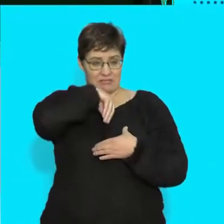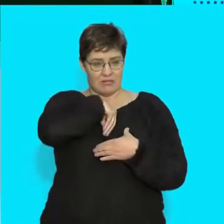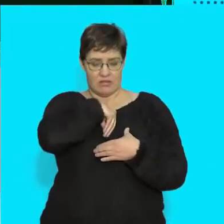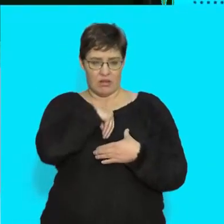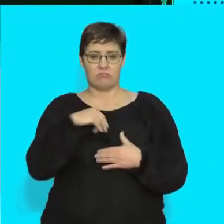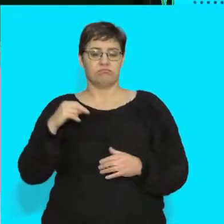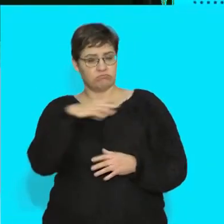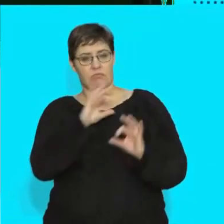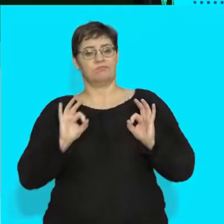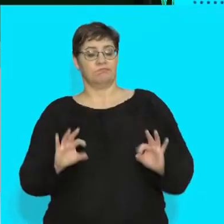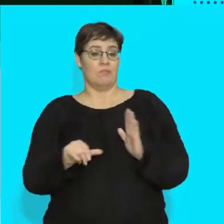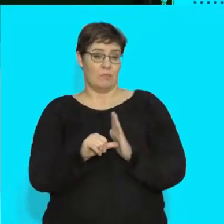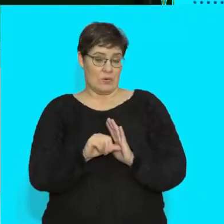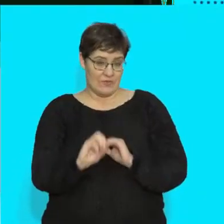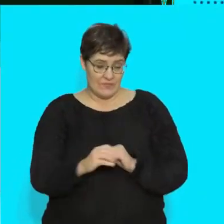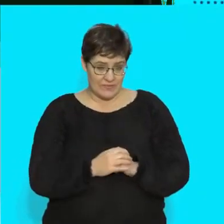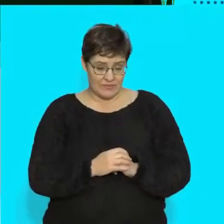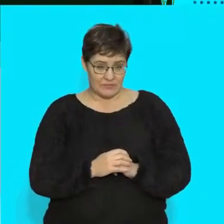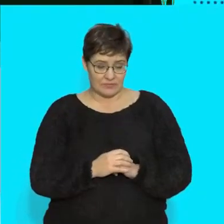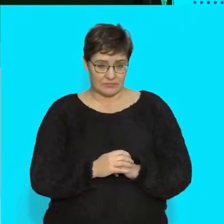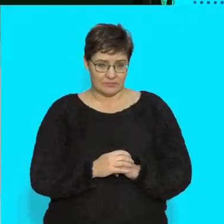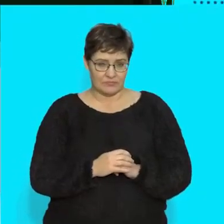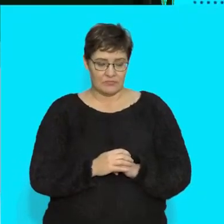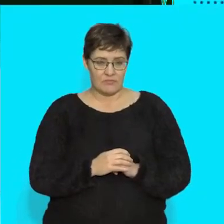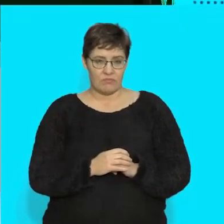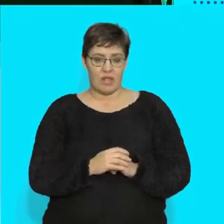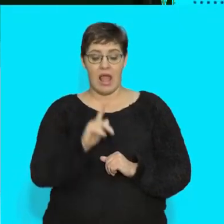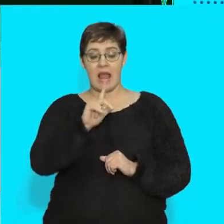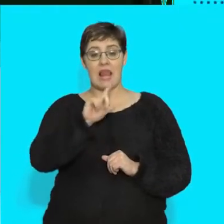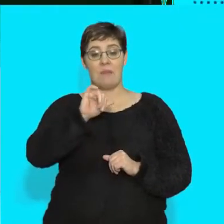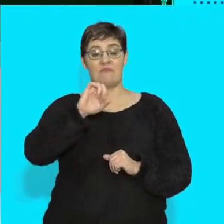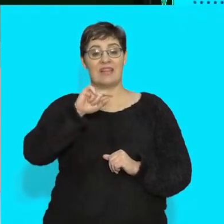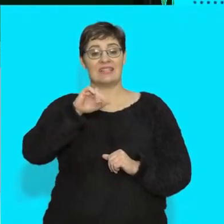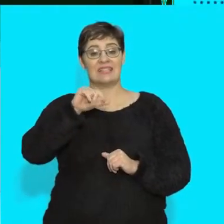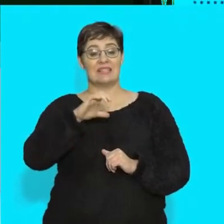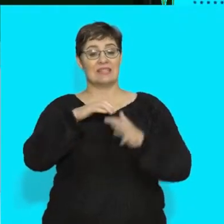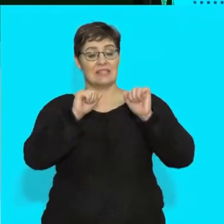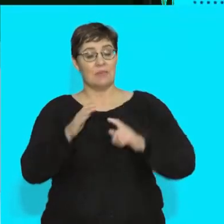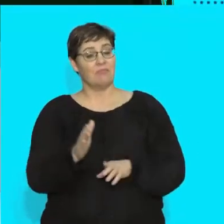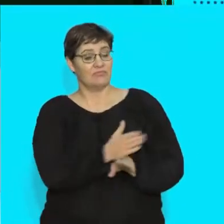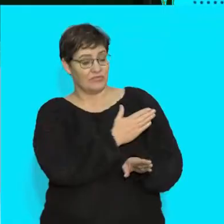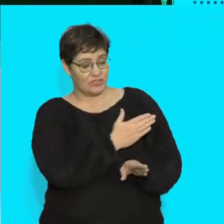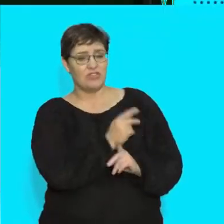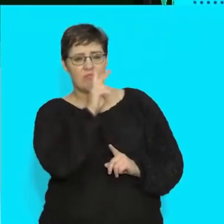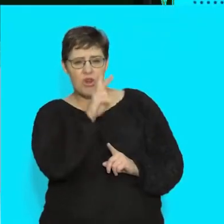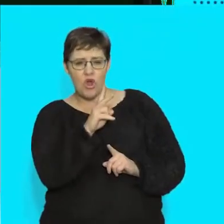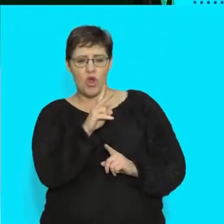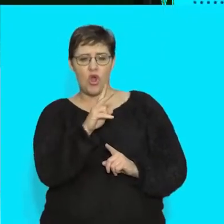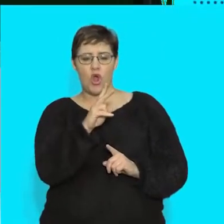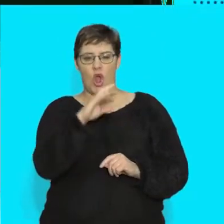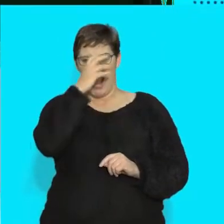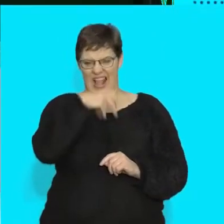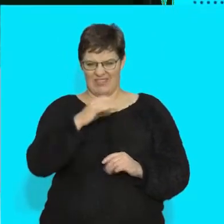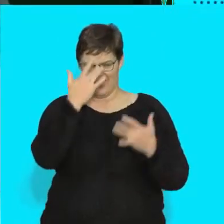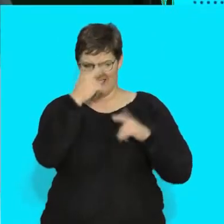really important. As we finished off with the lymphatic system, you saw that whole concept of elephantiasis, right, or